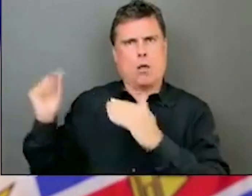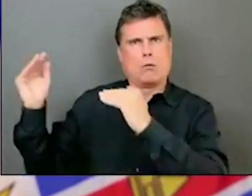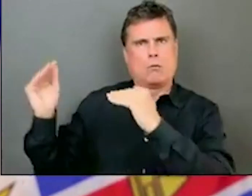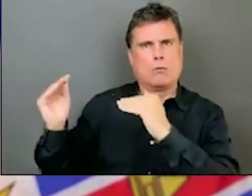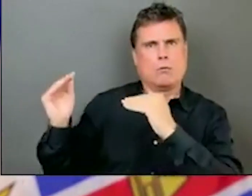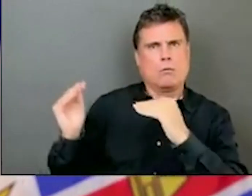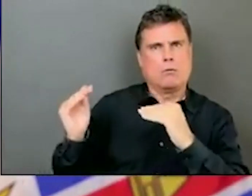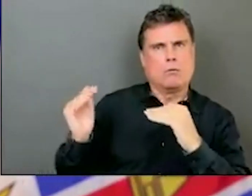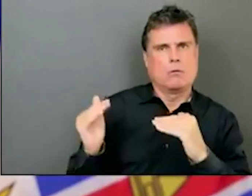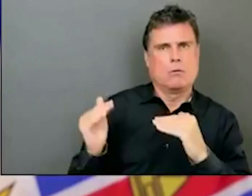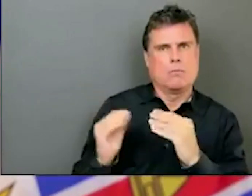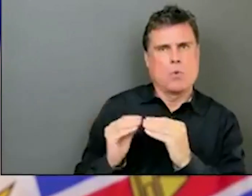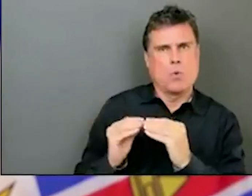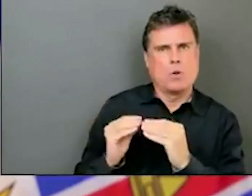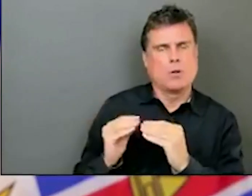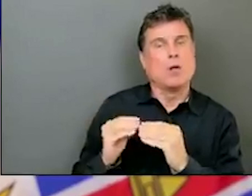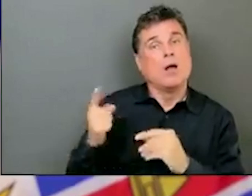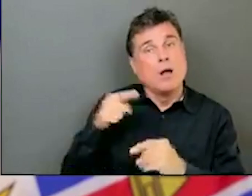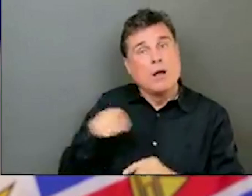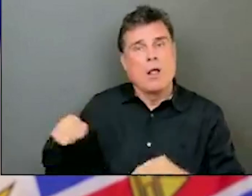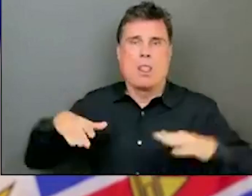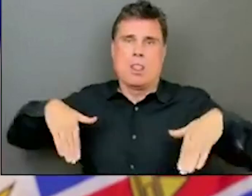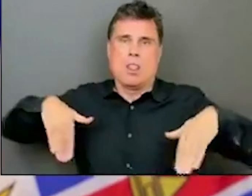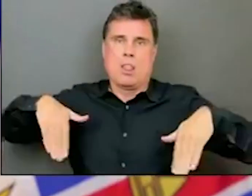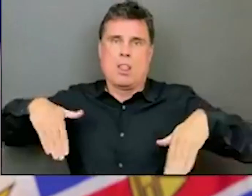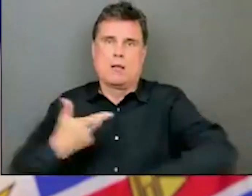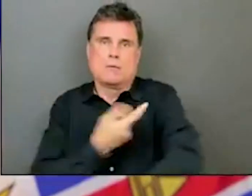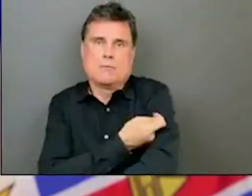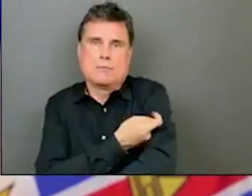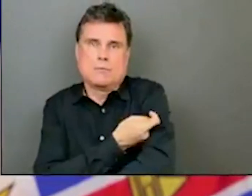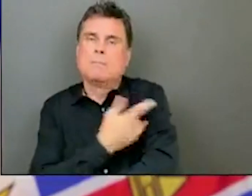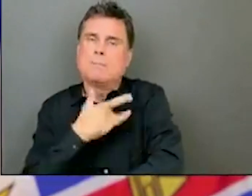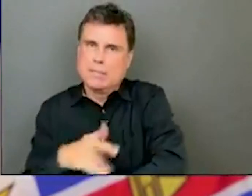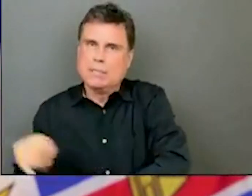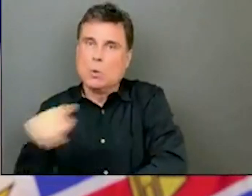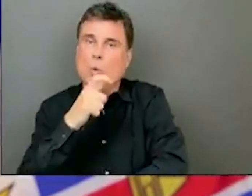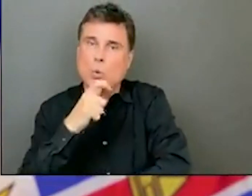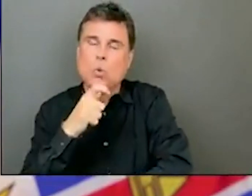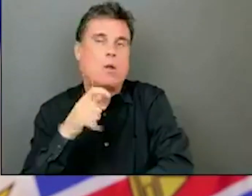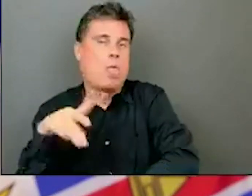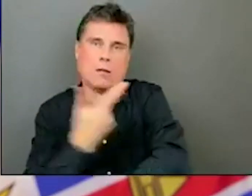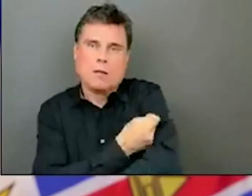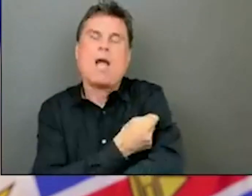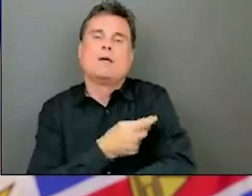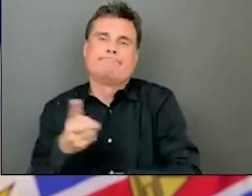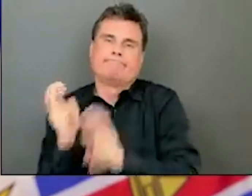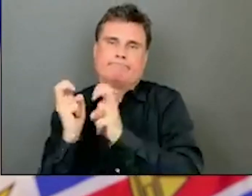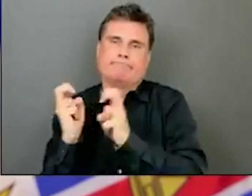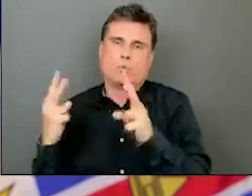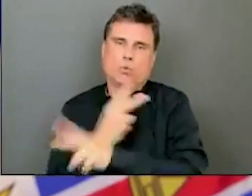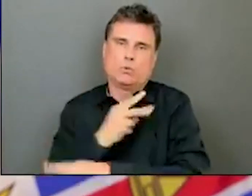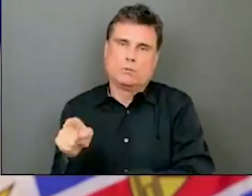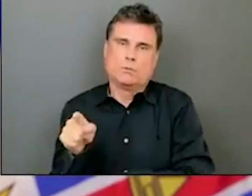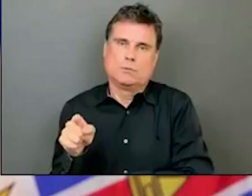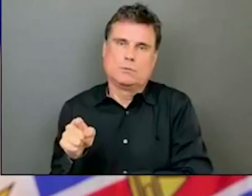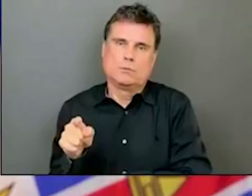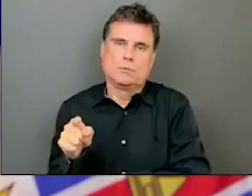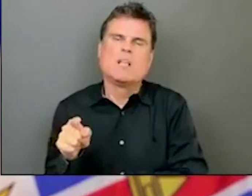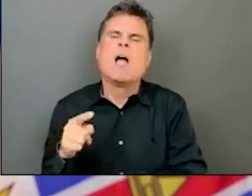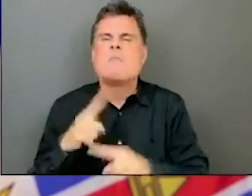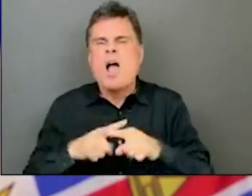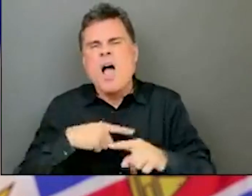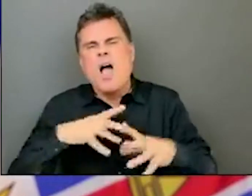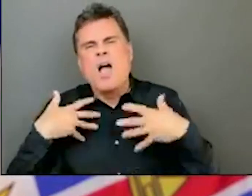and younger tend to be people who are not yet vaccinated and don't have that protection. And many have other